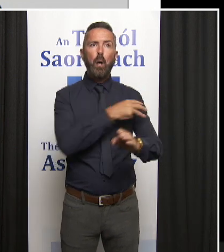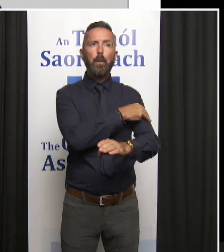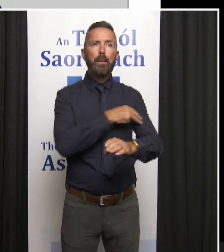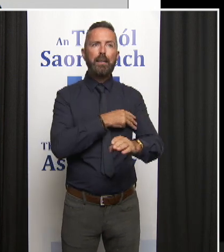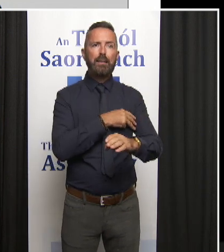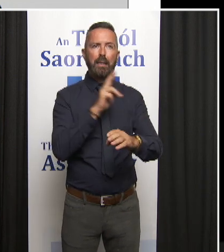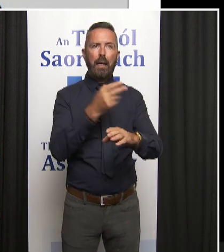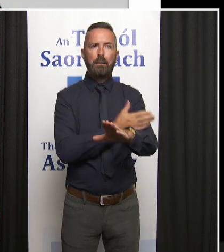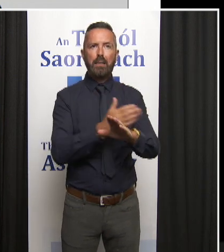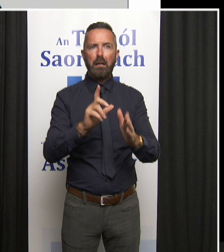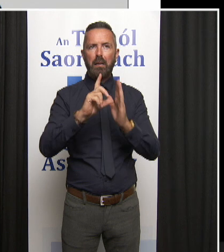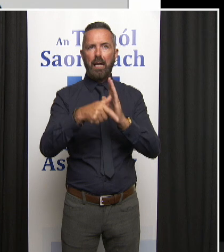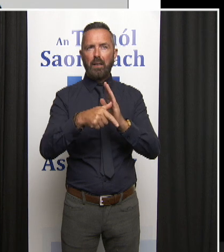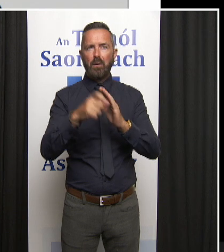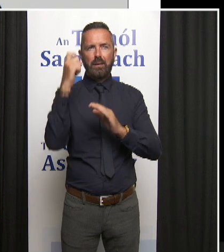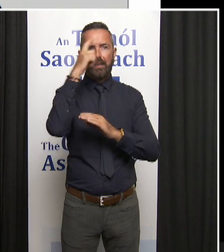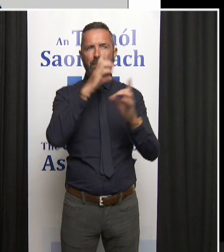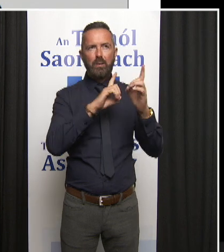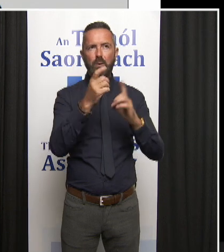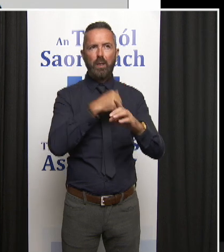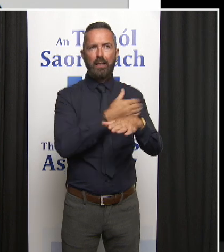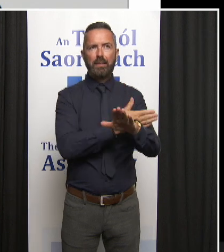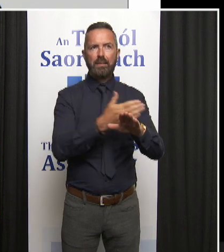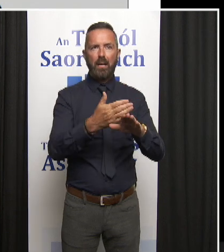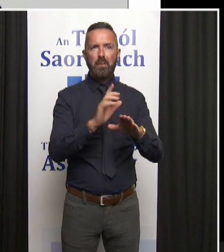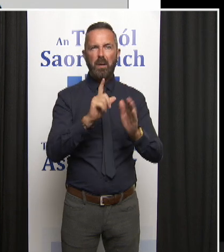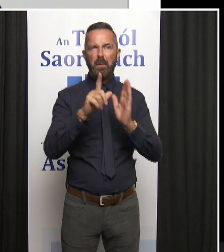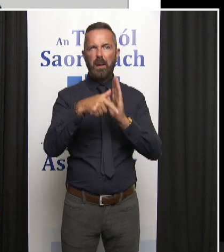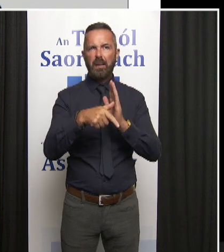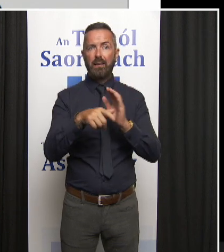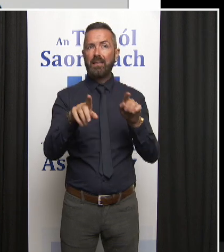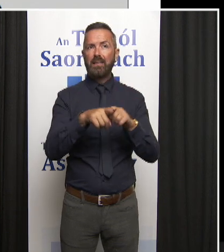It's probably pretty difficult to bring it in at the beginning. Same with healthcare.